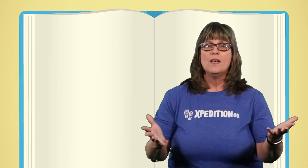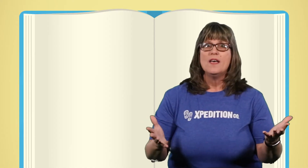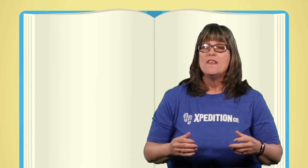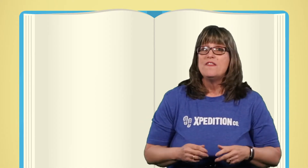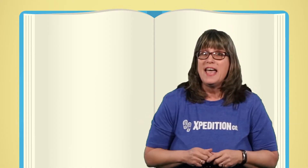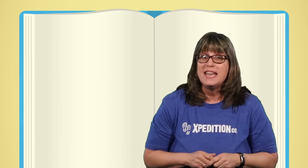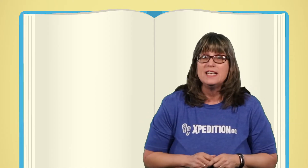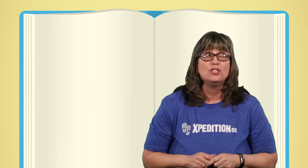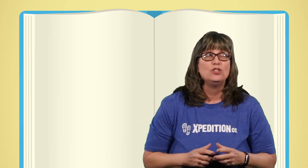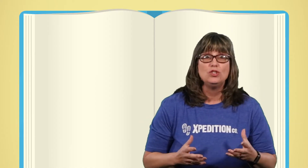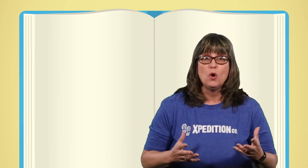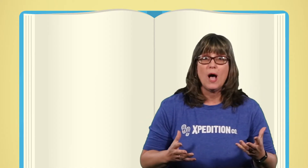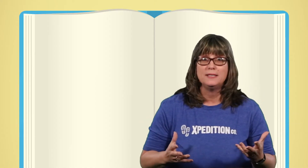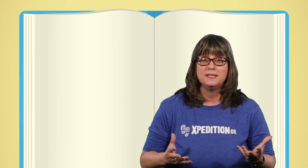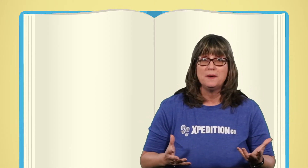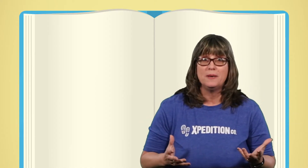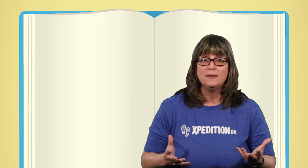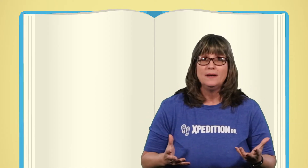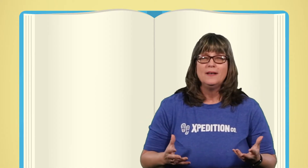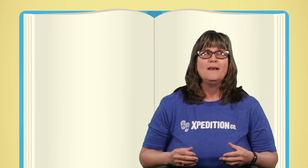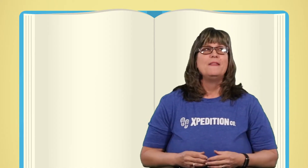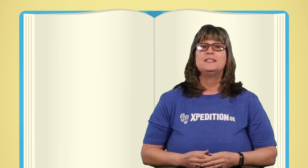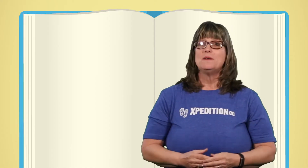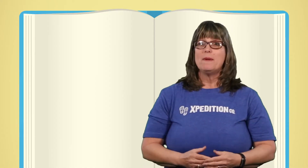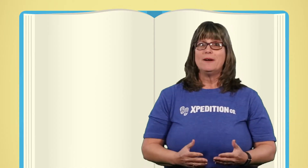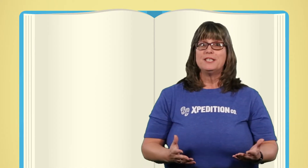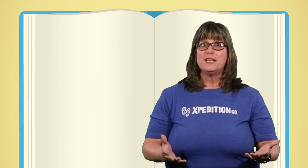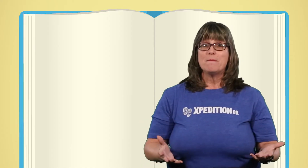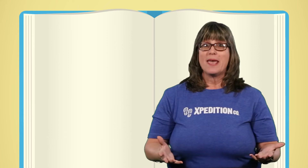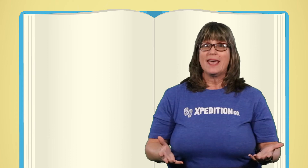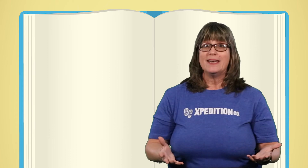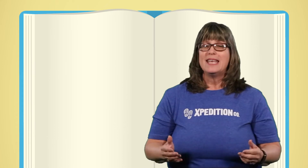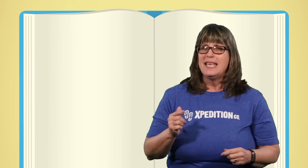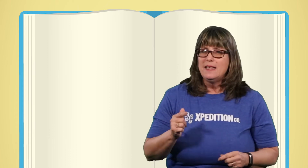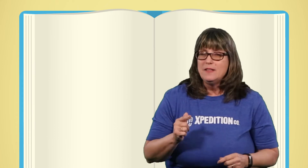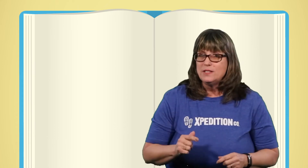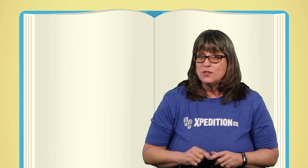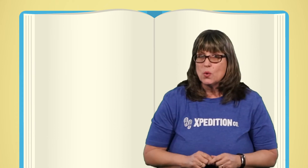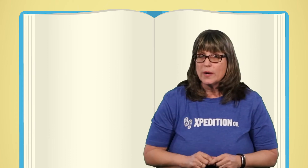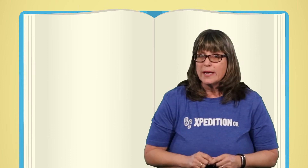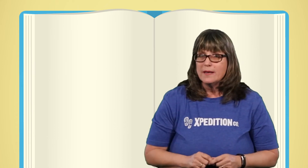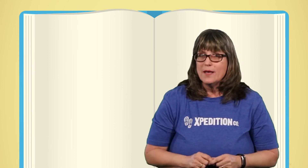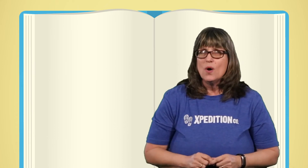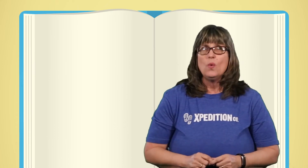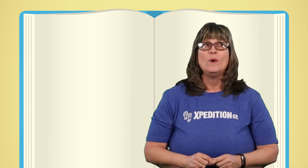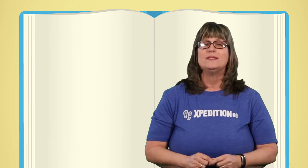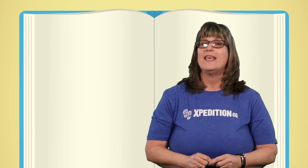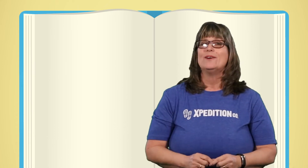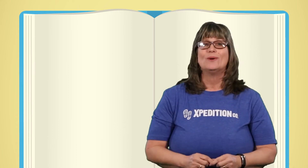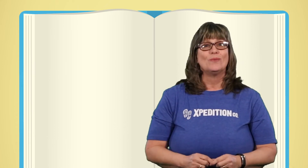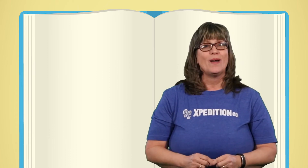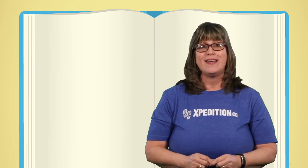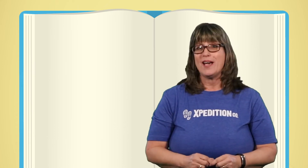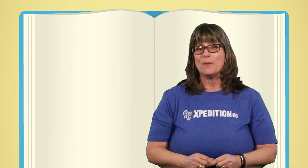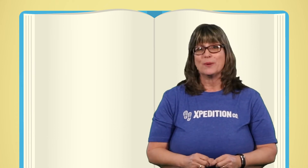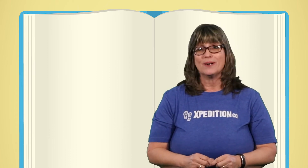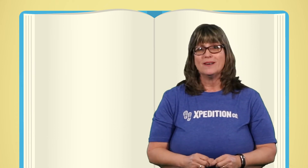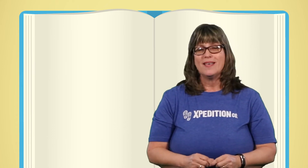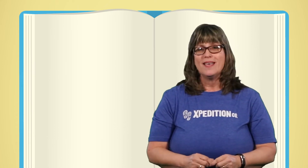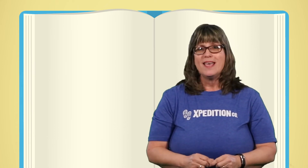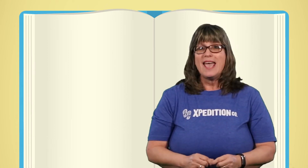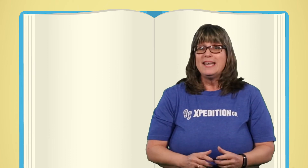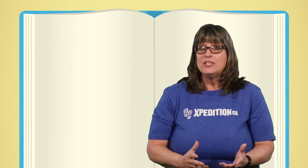Wow, that is so awesome! The Samaritan man in the story was a great